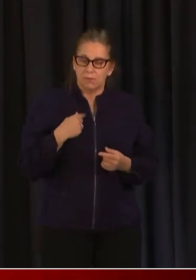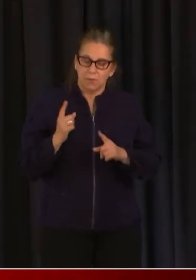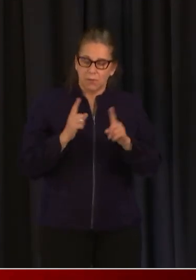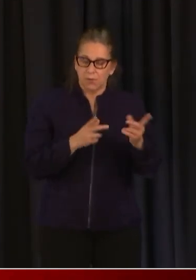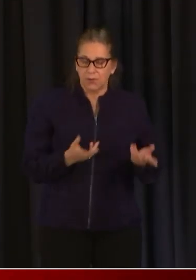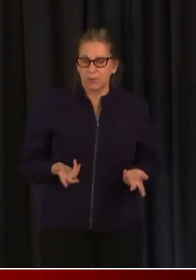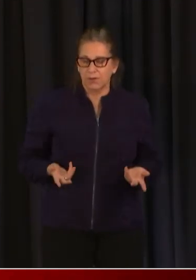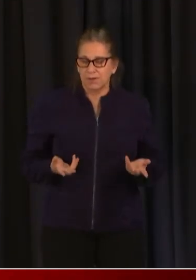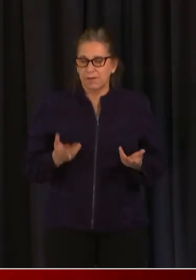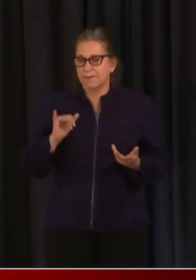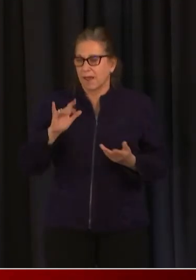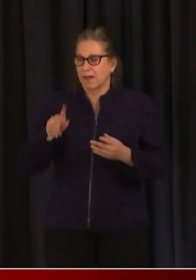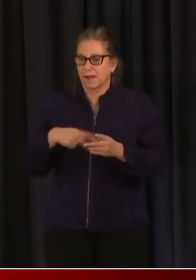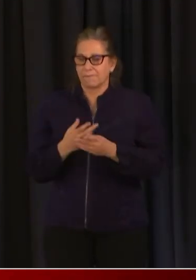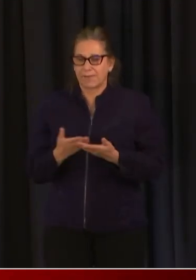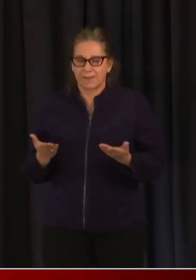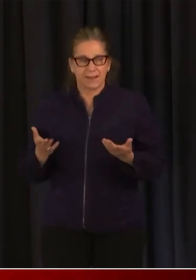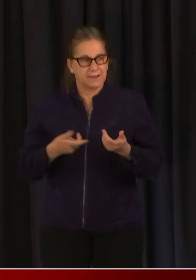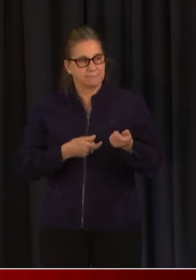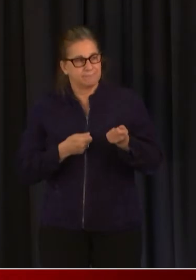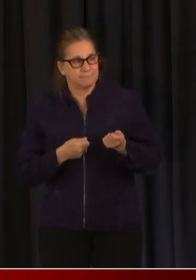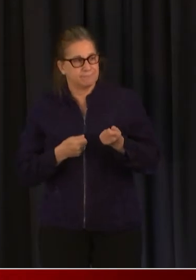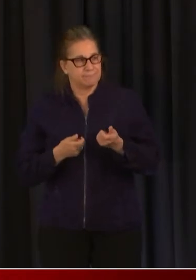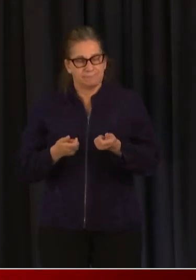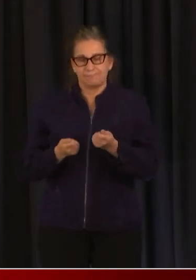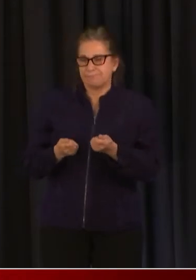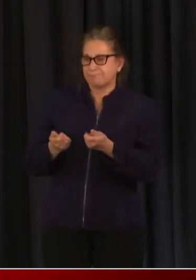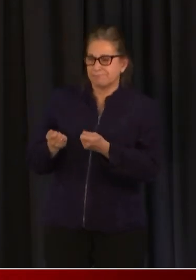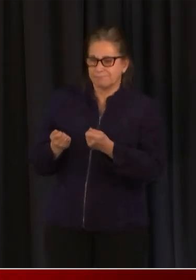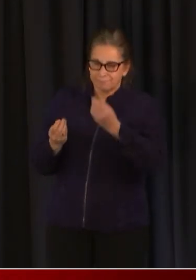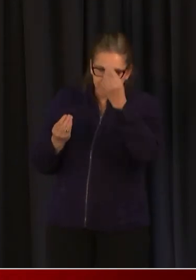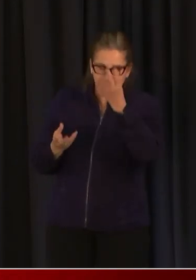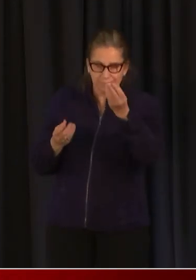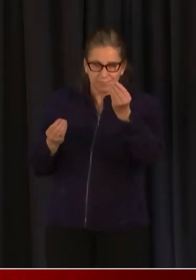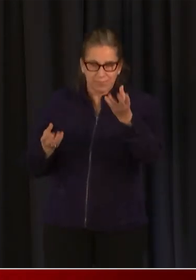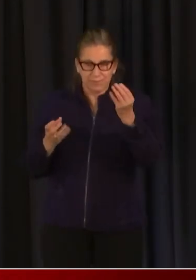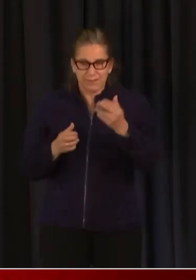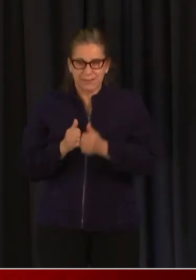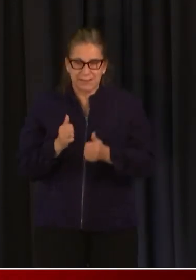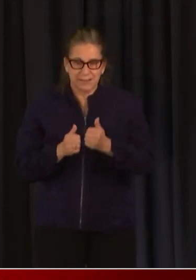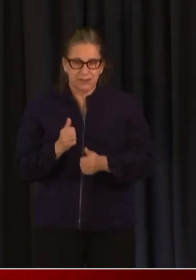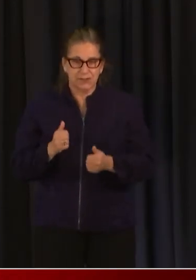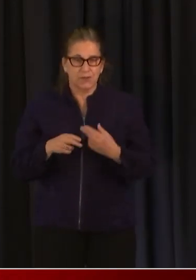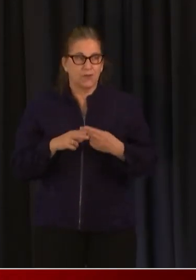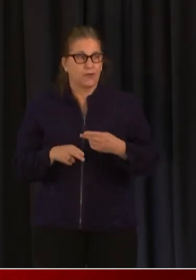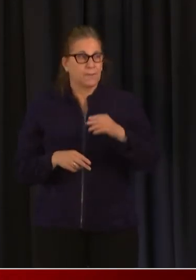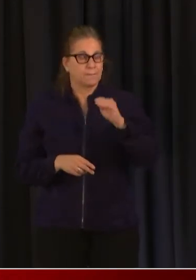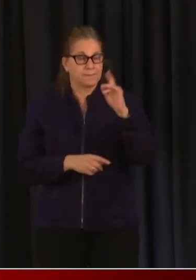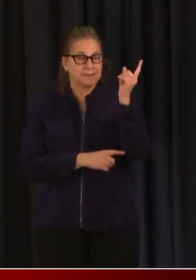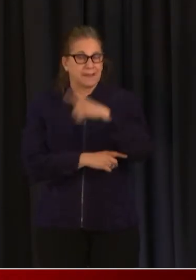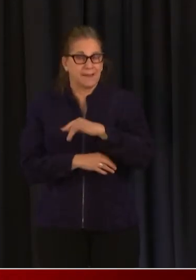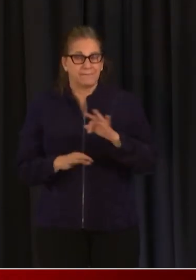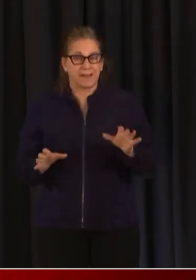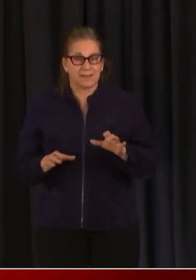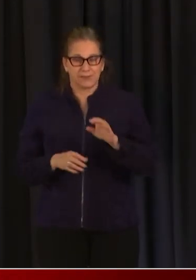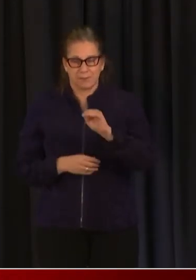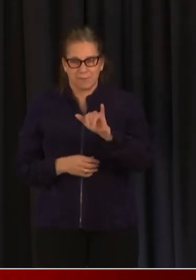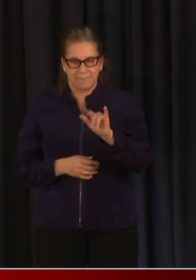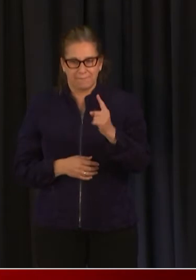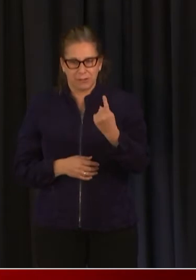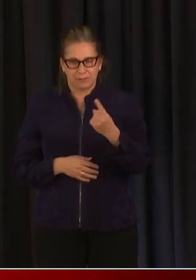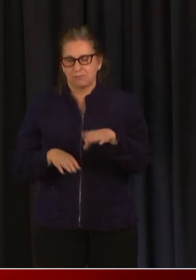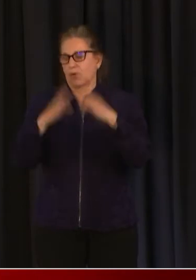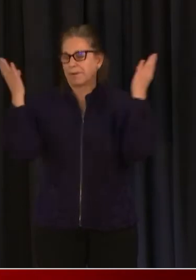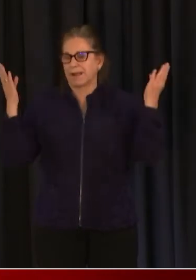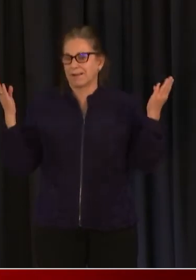people, right? So those are the types of things that are gonna move us even further. It's why having the day of action on May 1st is important. It's not